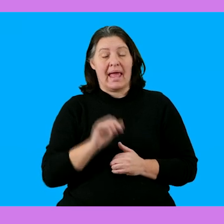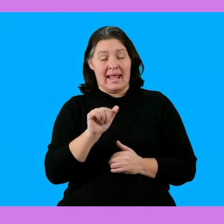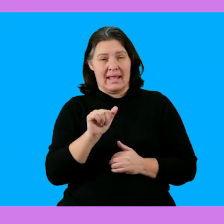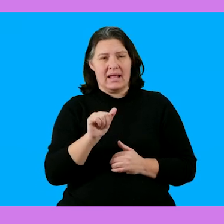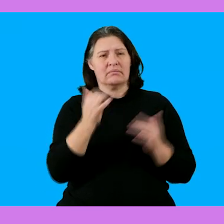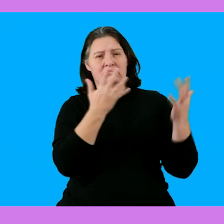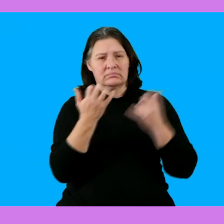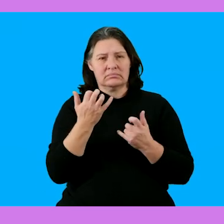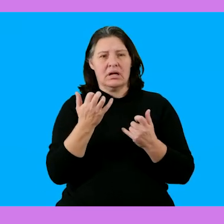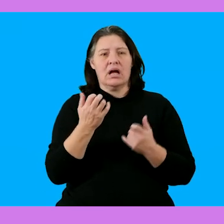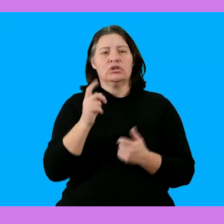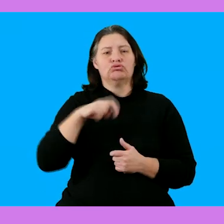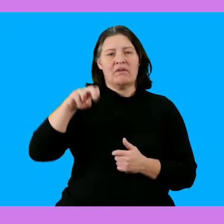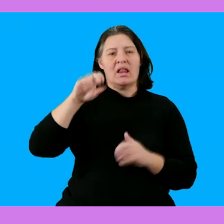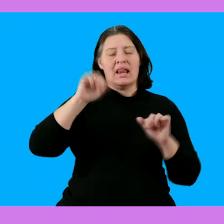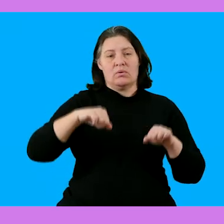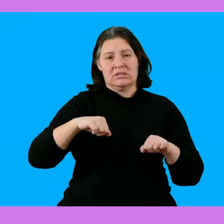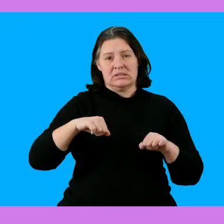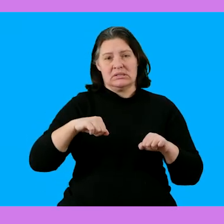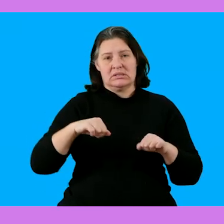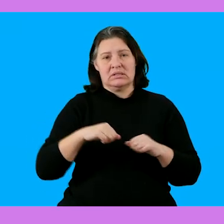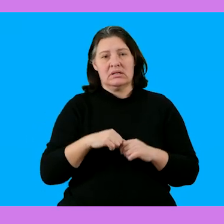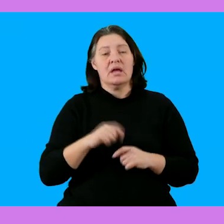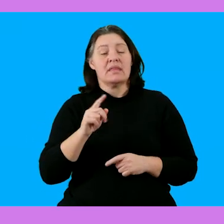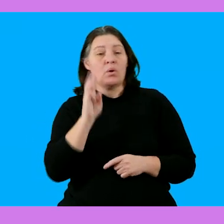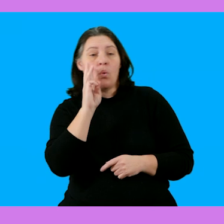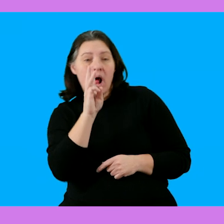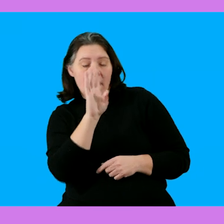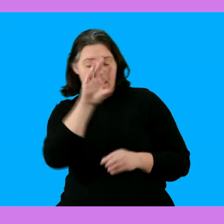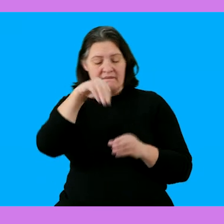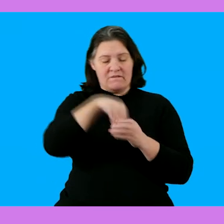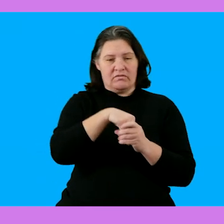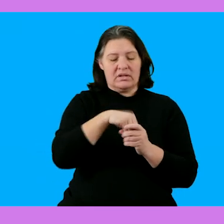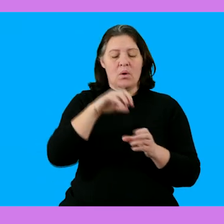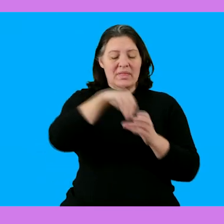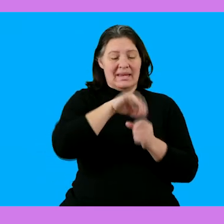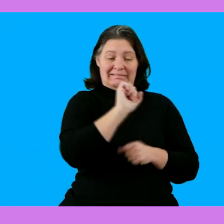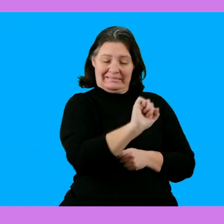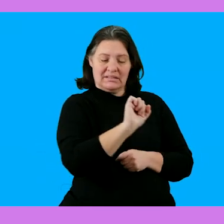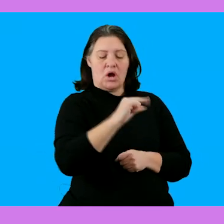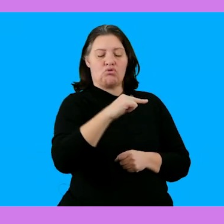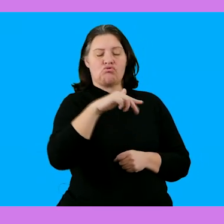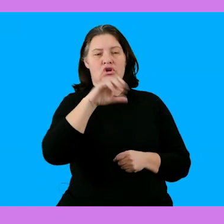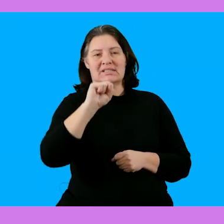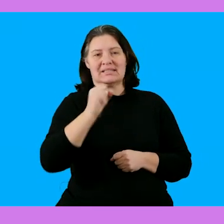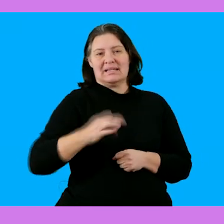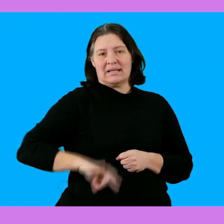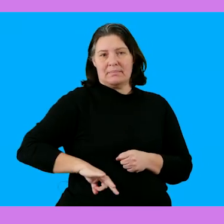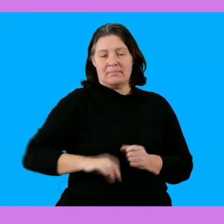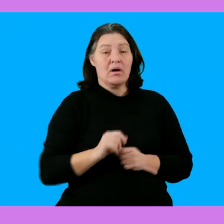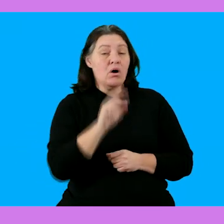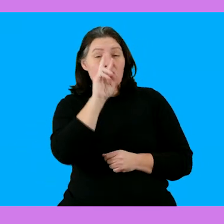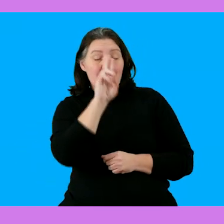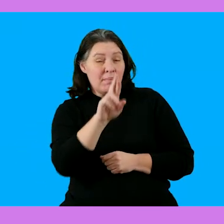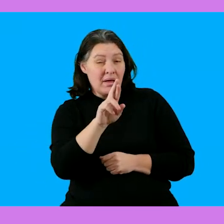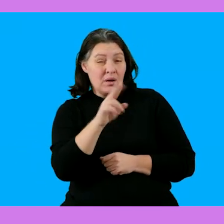Calculate the amount of the travel allowance that will be included in a gross income. Okay